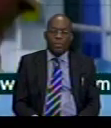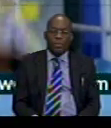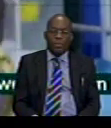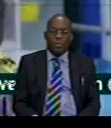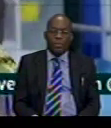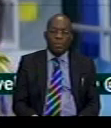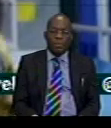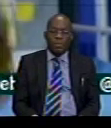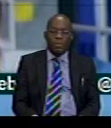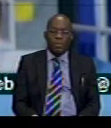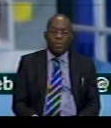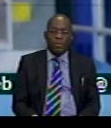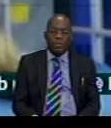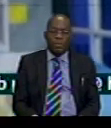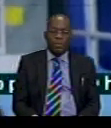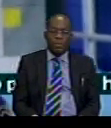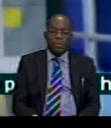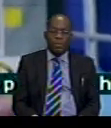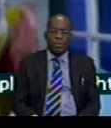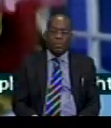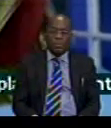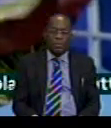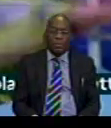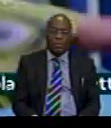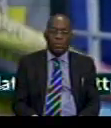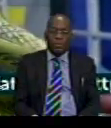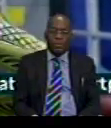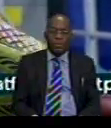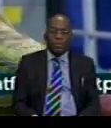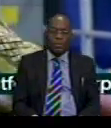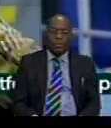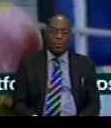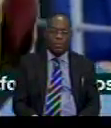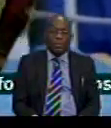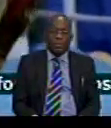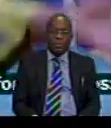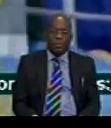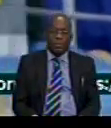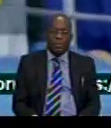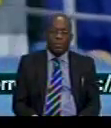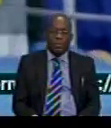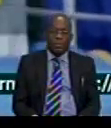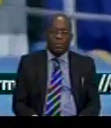chitty. Yen chitty qua. Young ballet be cure. Mulezon.